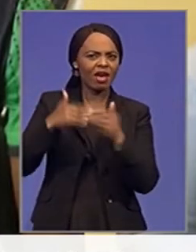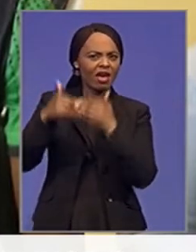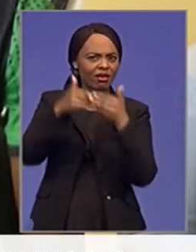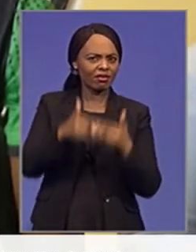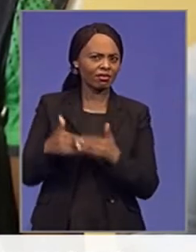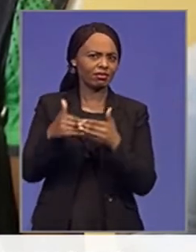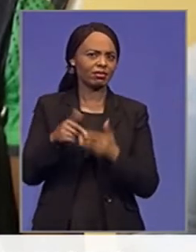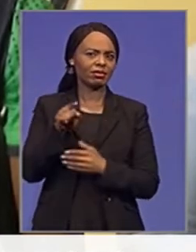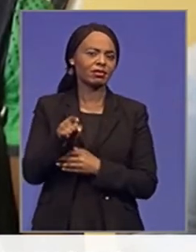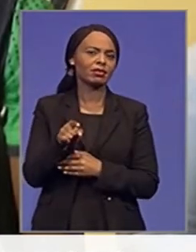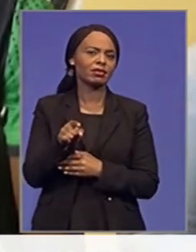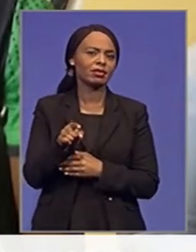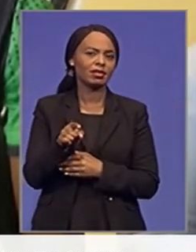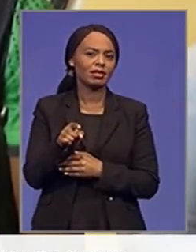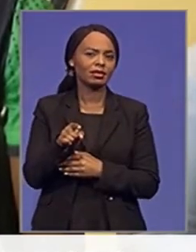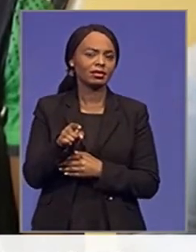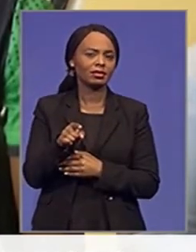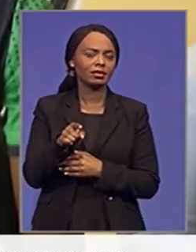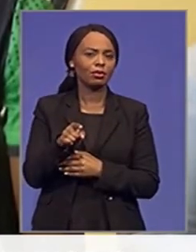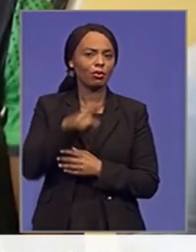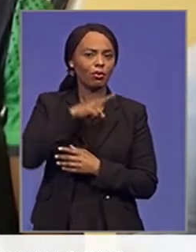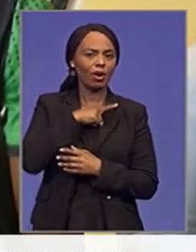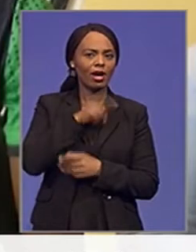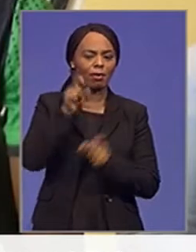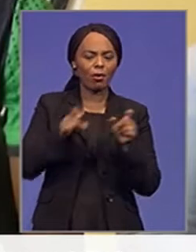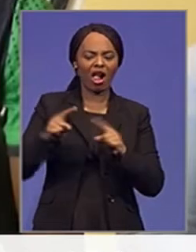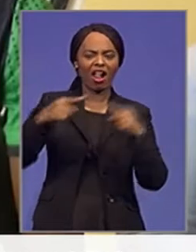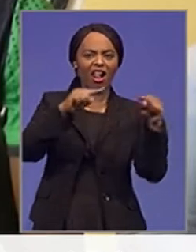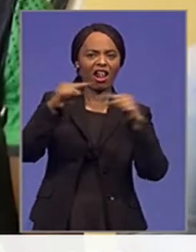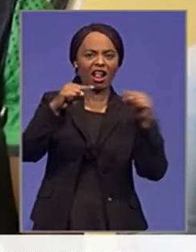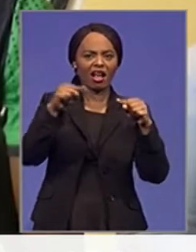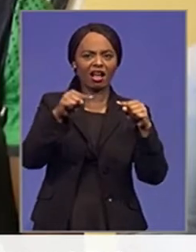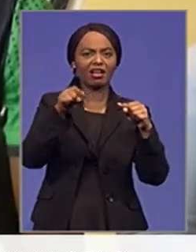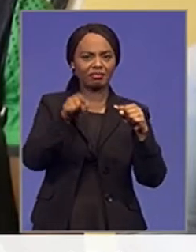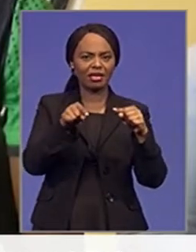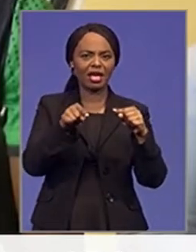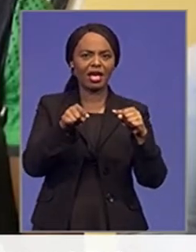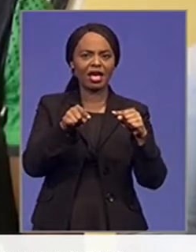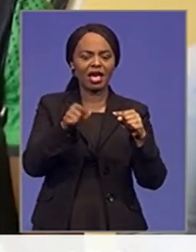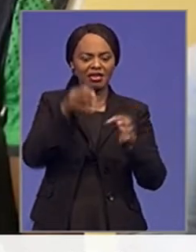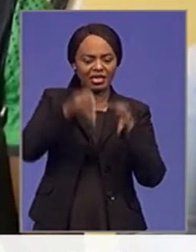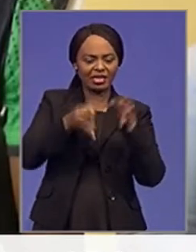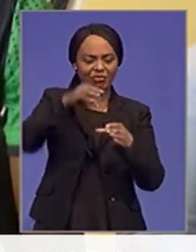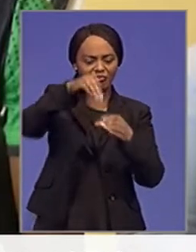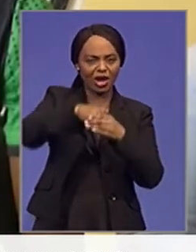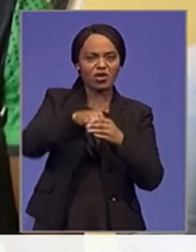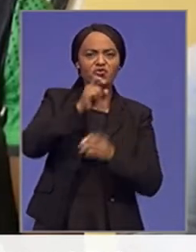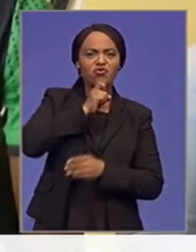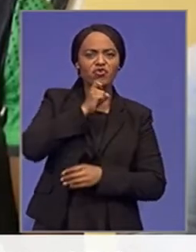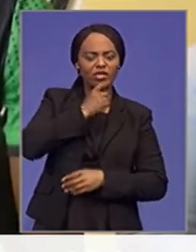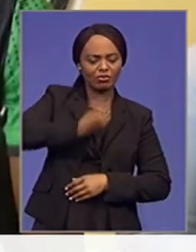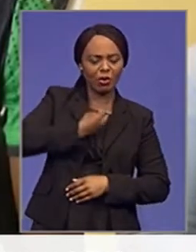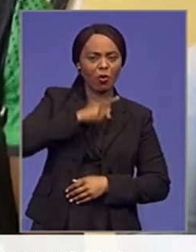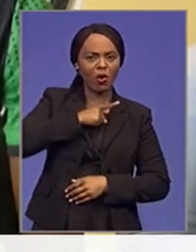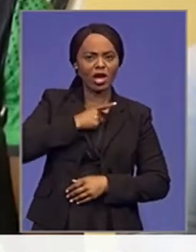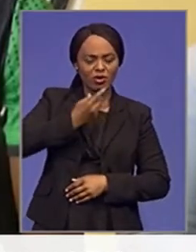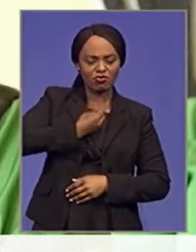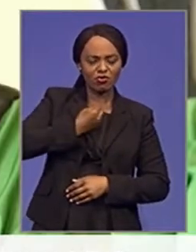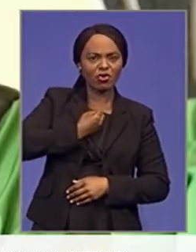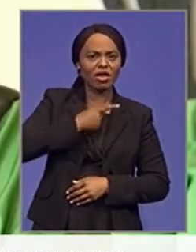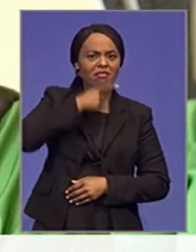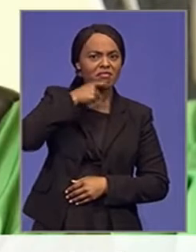If people want to squabble inside politics, they use the very same young people because young people are hungry, young people are not